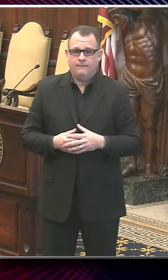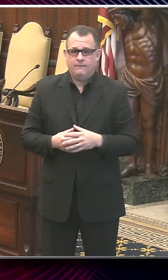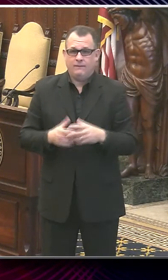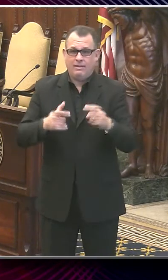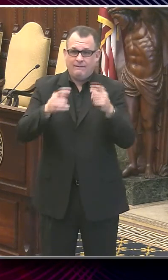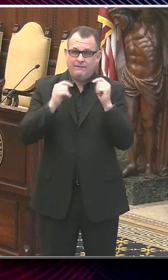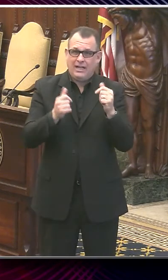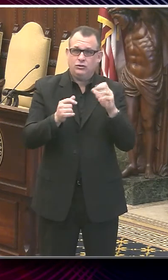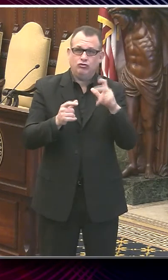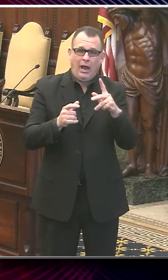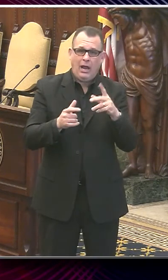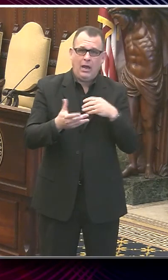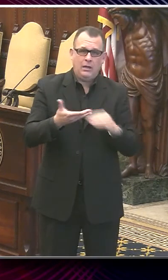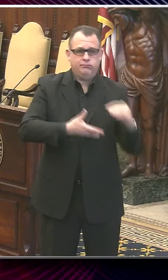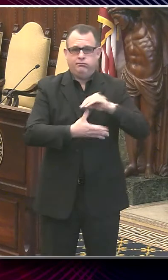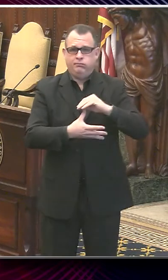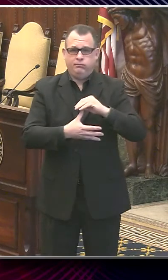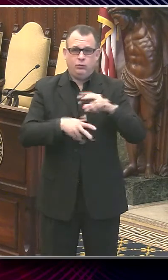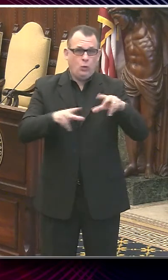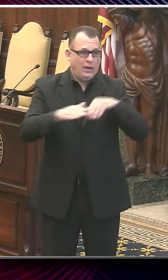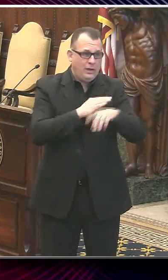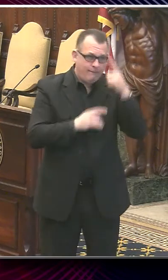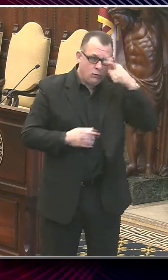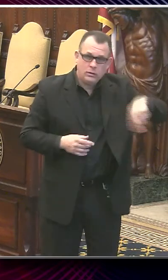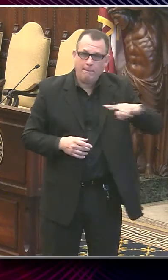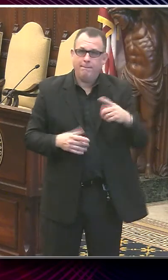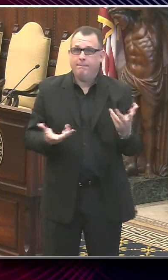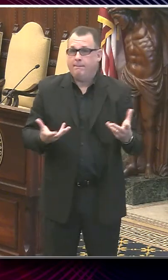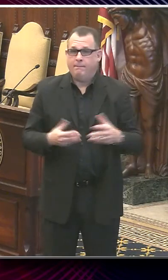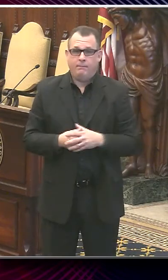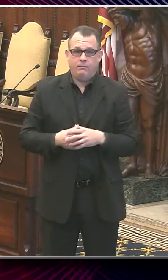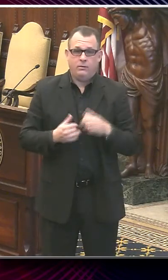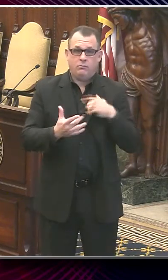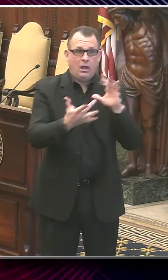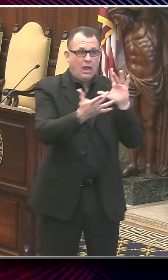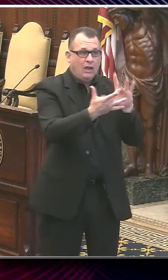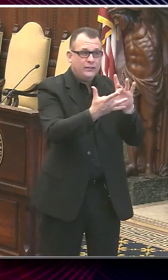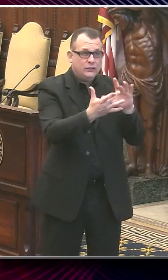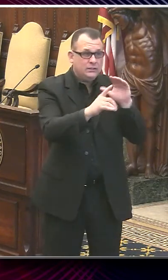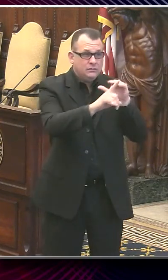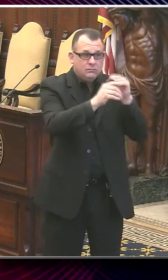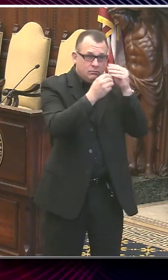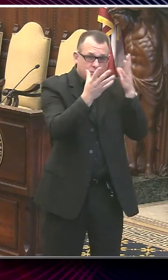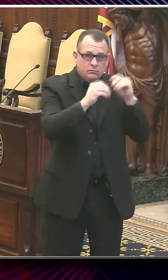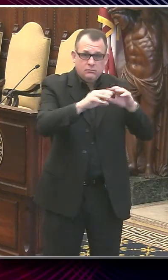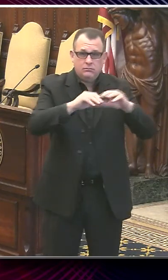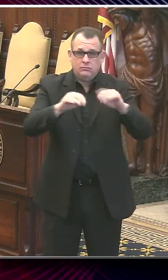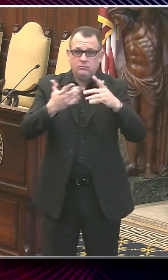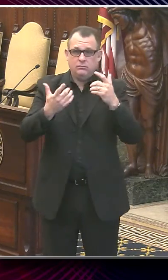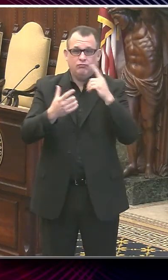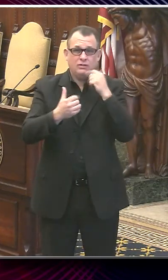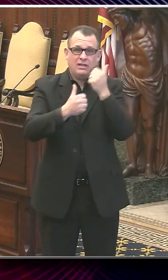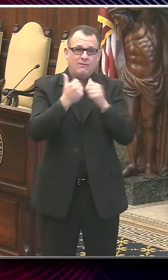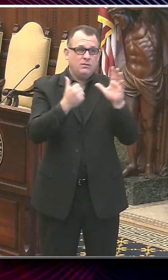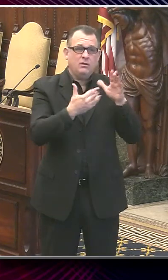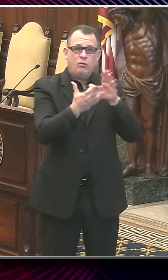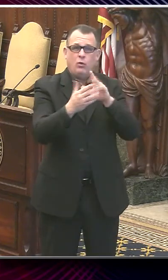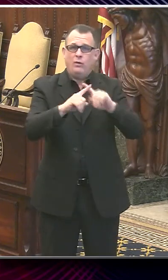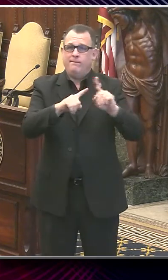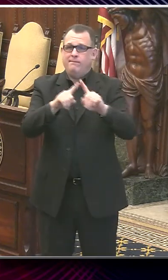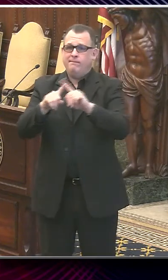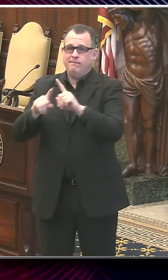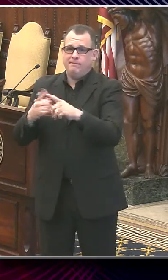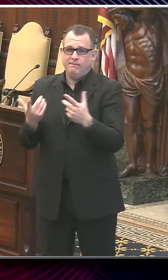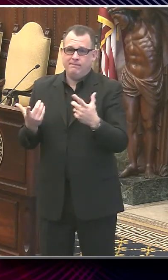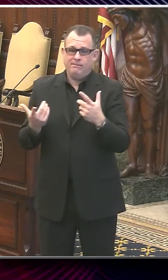some sort, of allowing walk-ins or doing additional outreach. Each one is going to do it somewhat differently, but and that'll be just